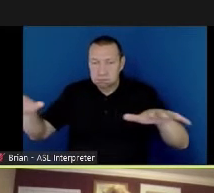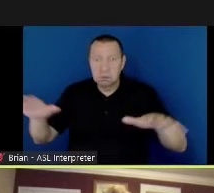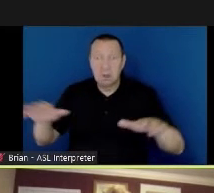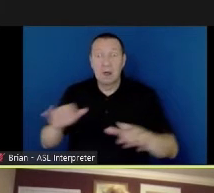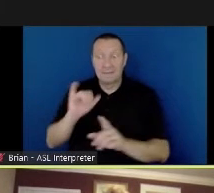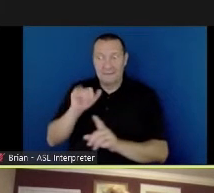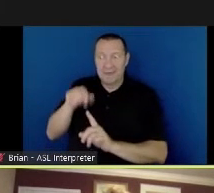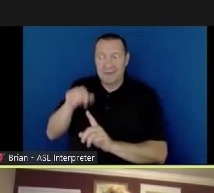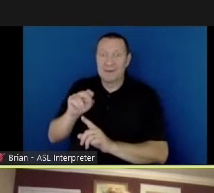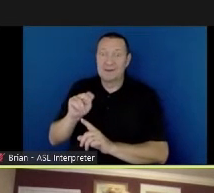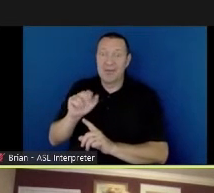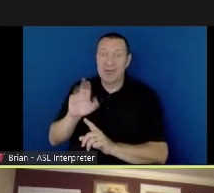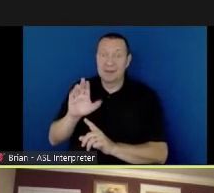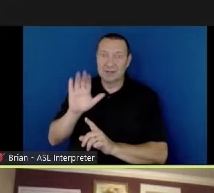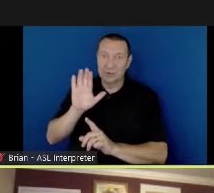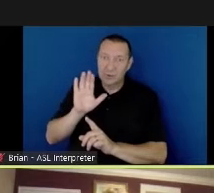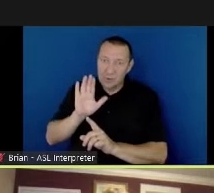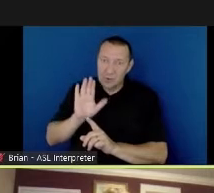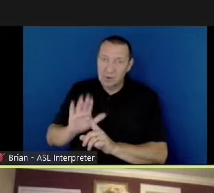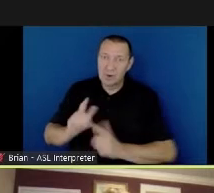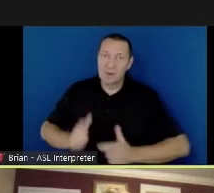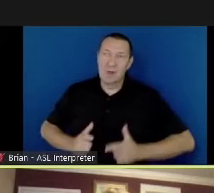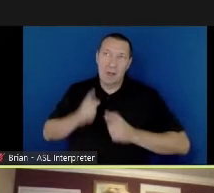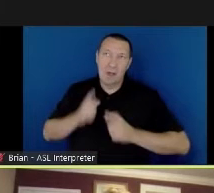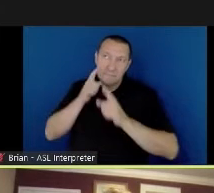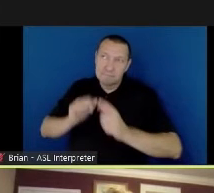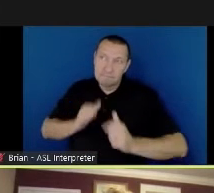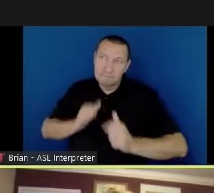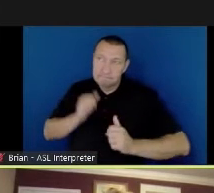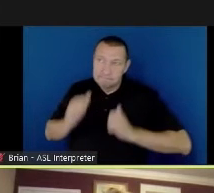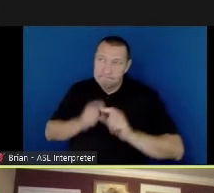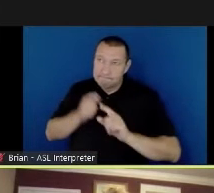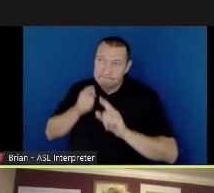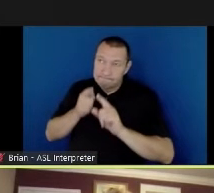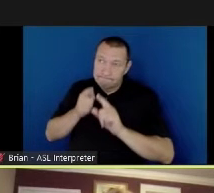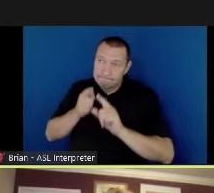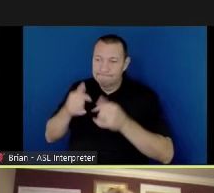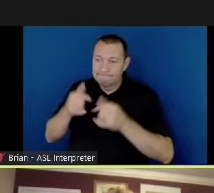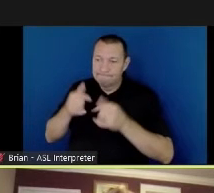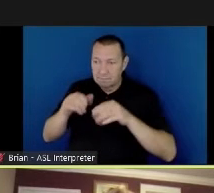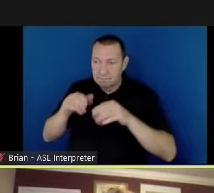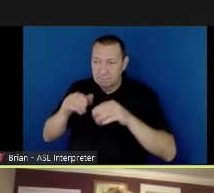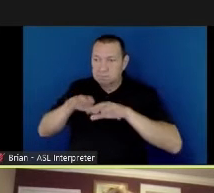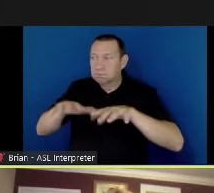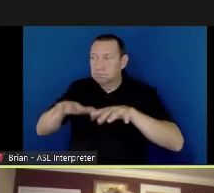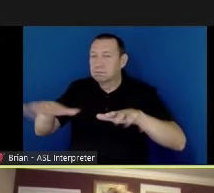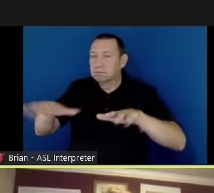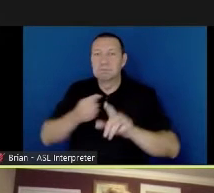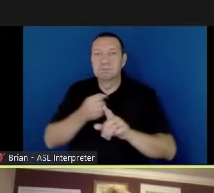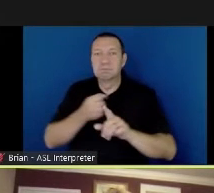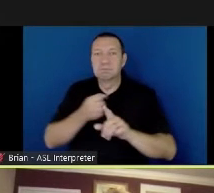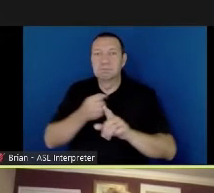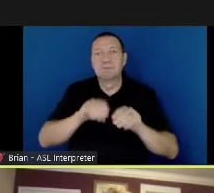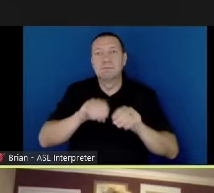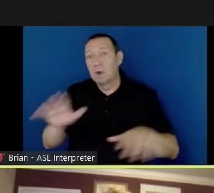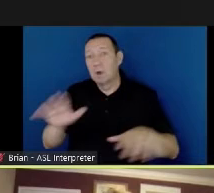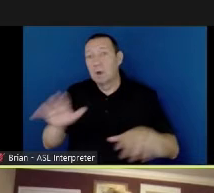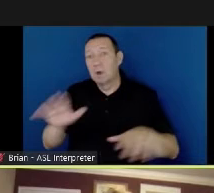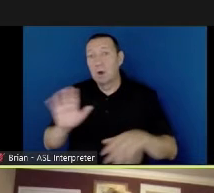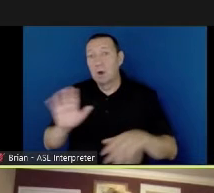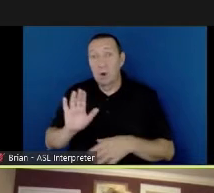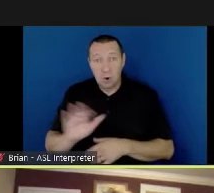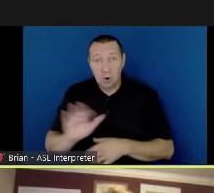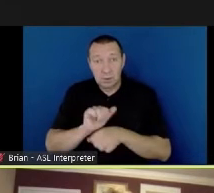Kelly's lifelong dedication, which is really quite a tribute to Nancy. Her journey began actually